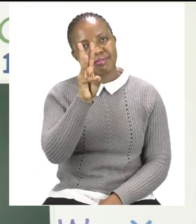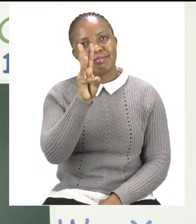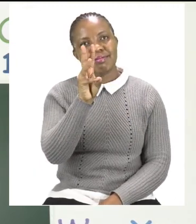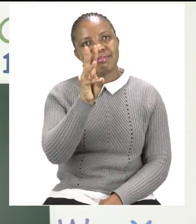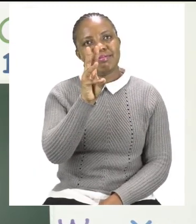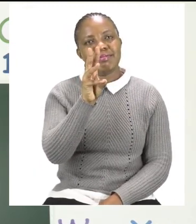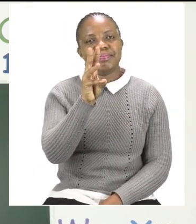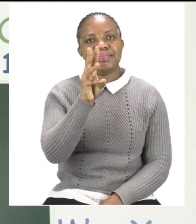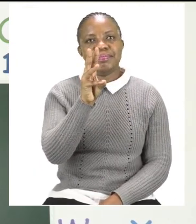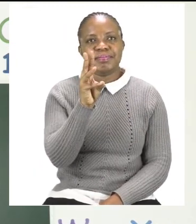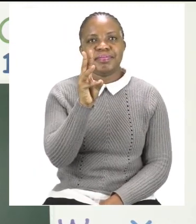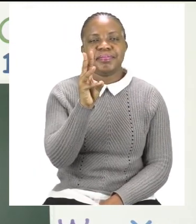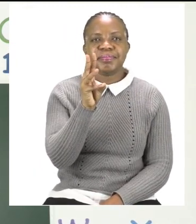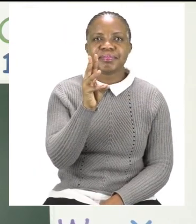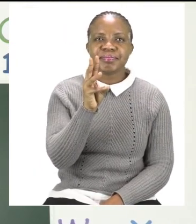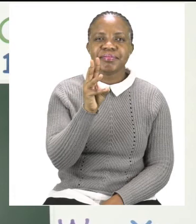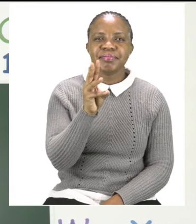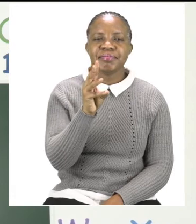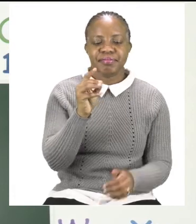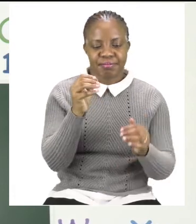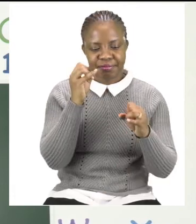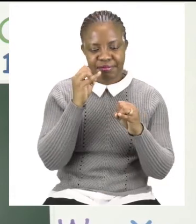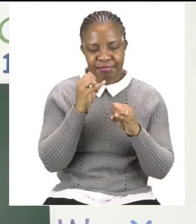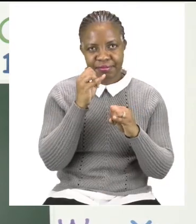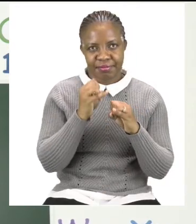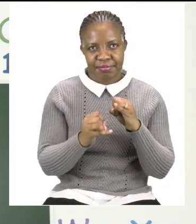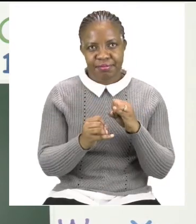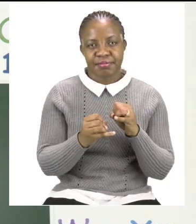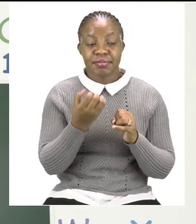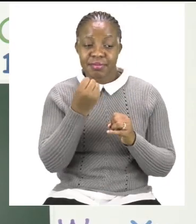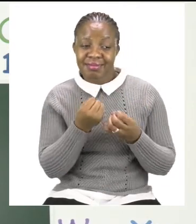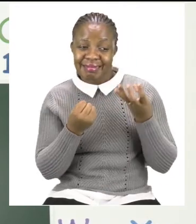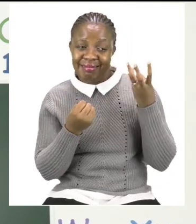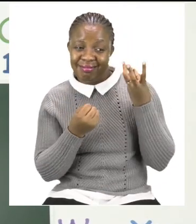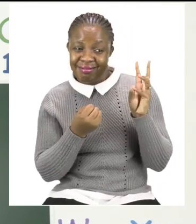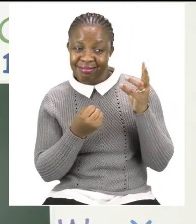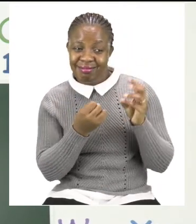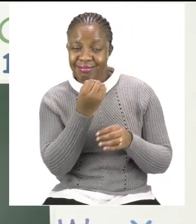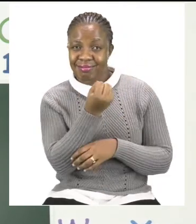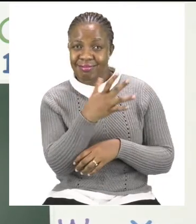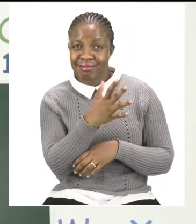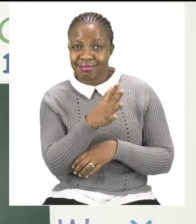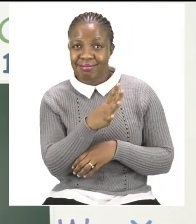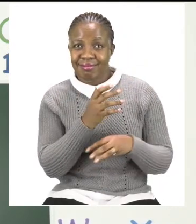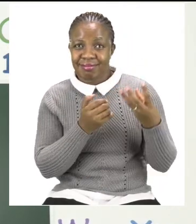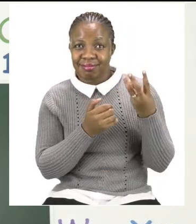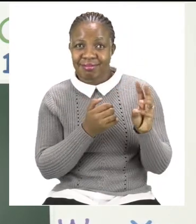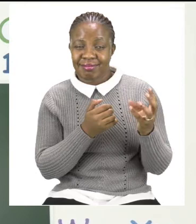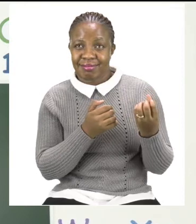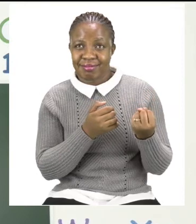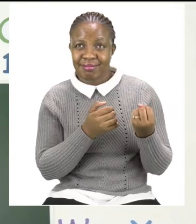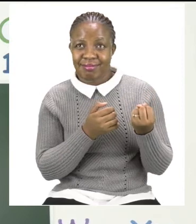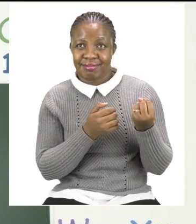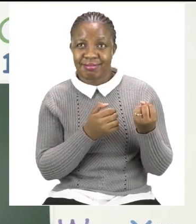6. Then the next one has a 6 already. Now, if you are clever boys